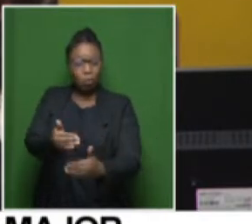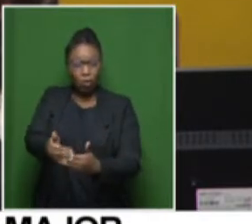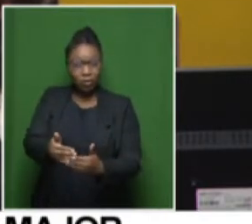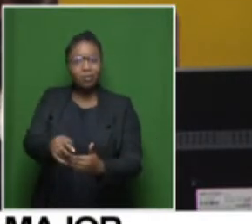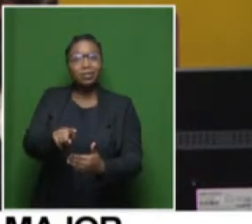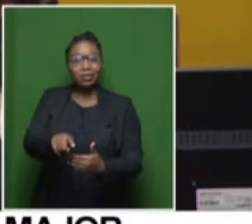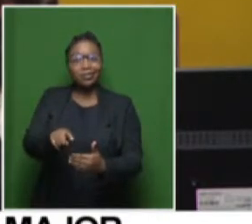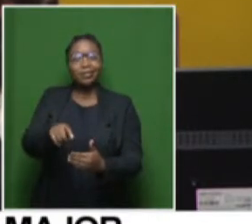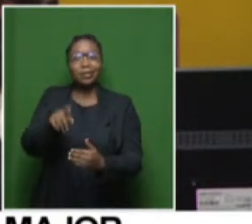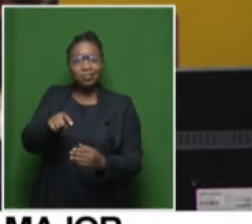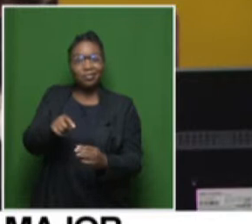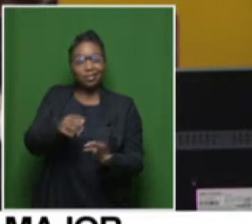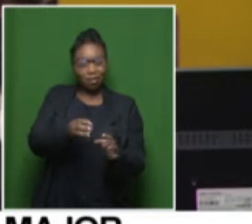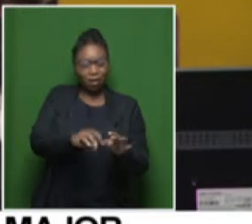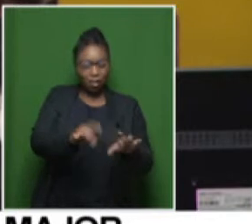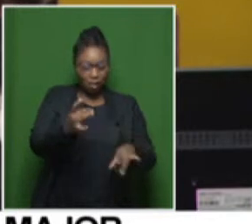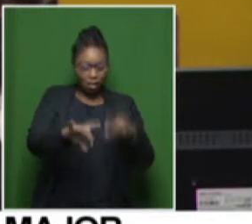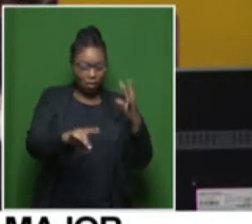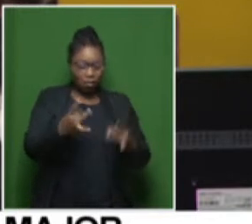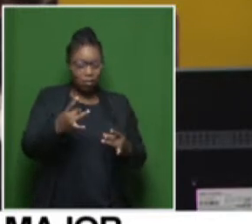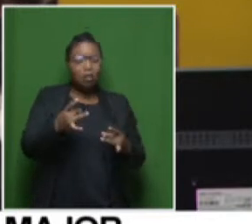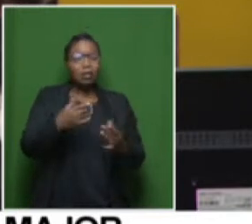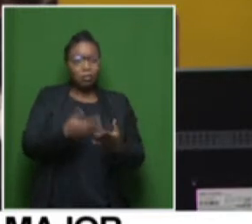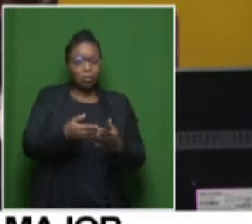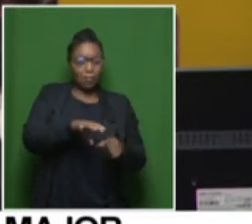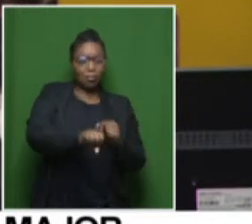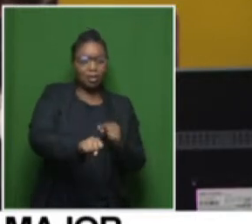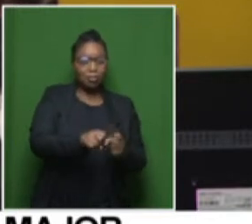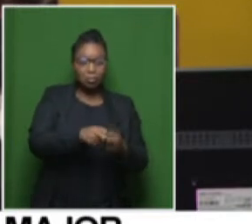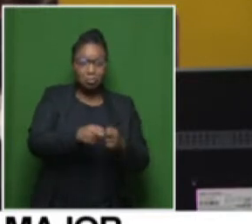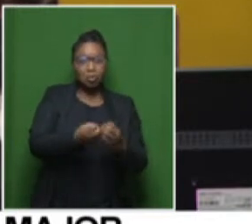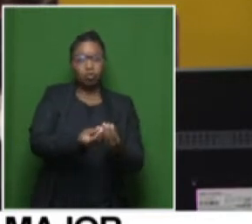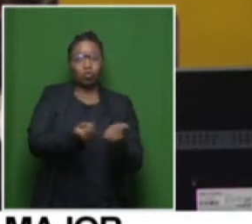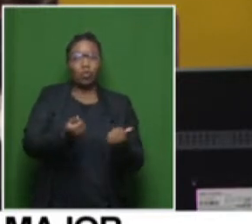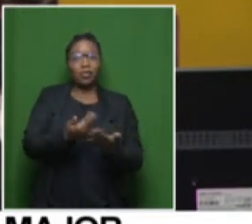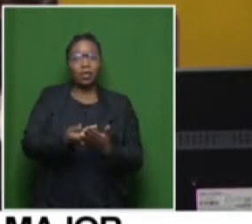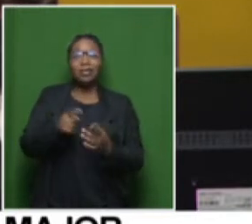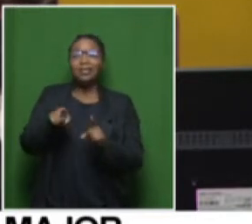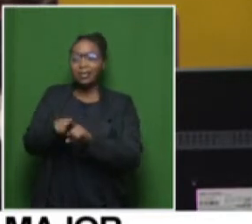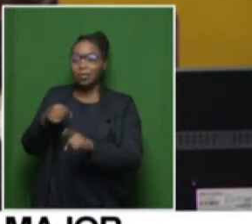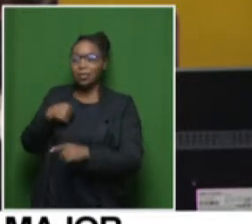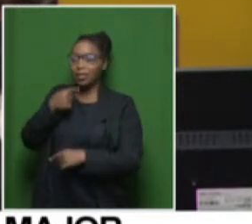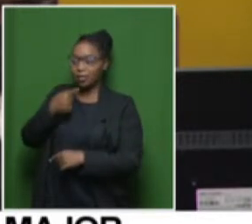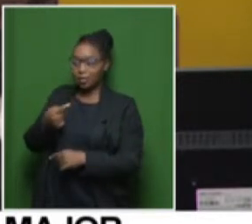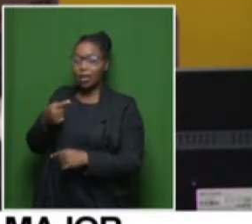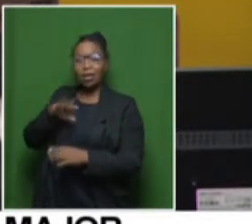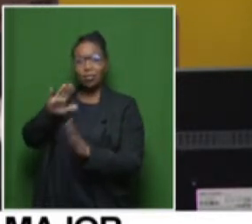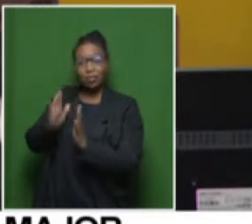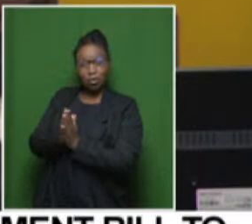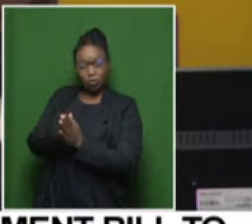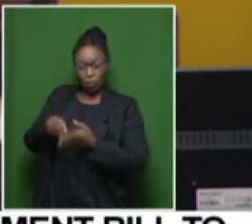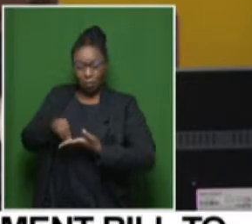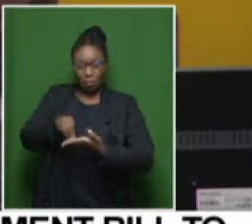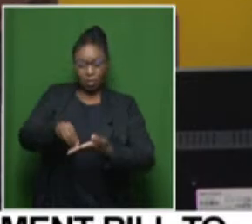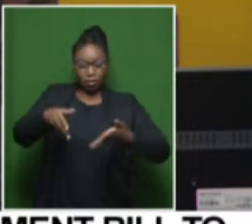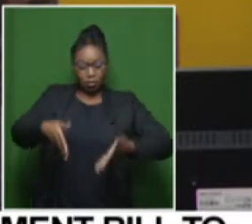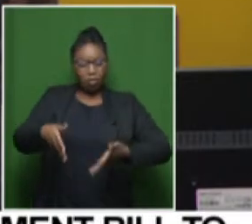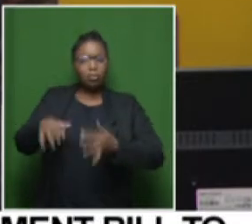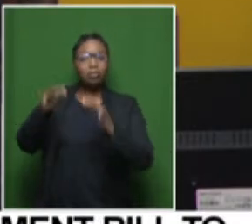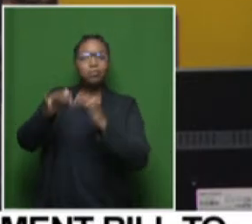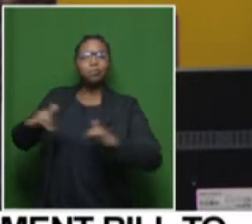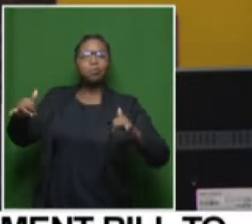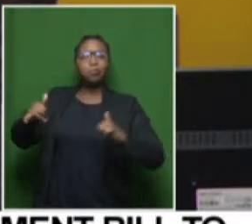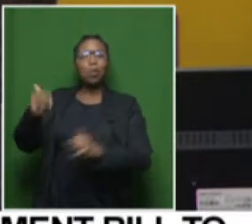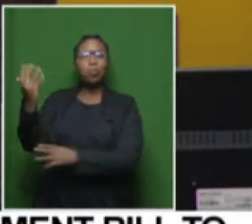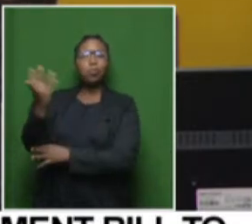bill will be tabled before this Parliament. In the light of the current Constitutional Court judgment on the